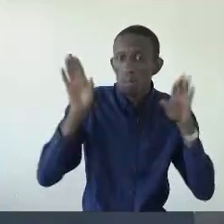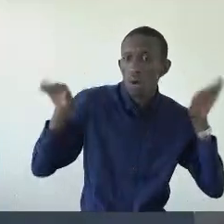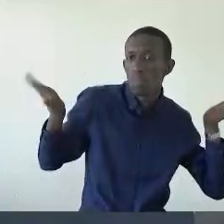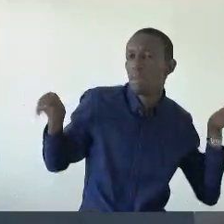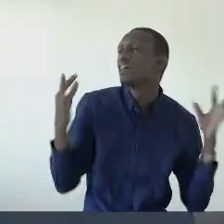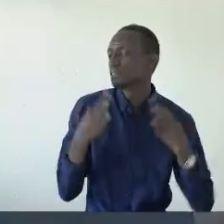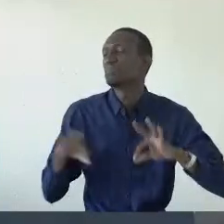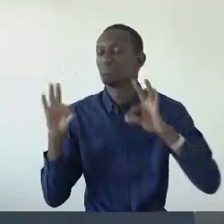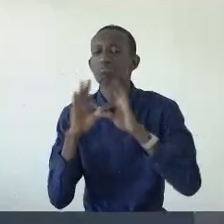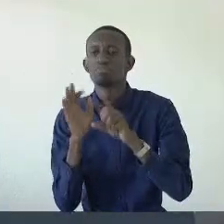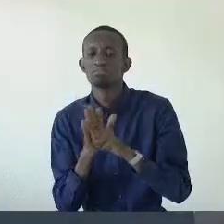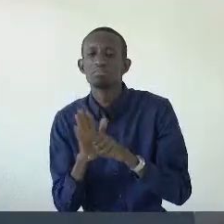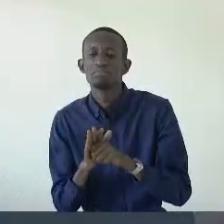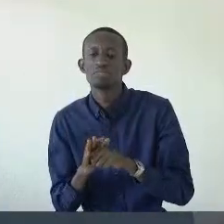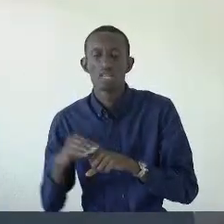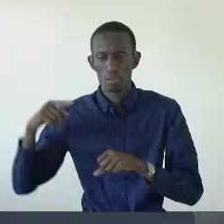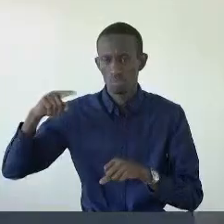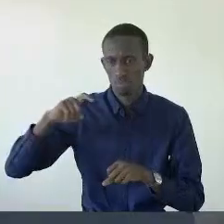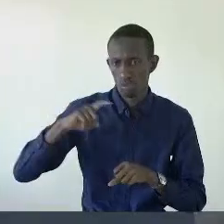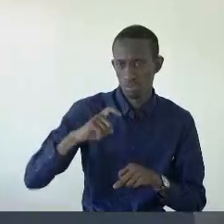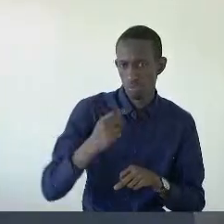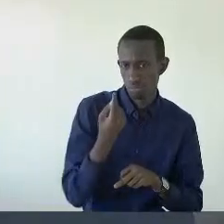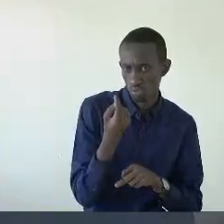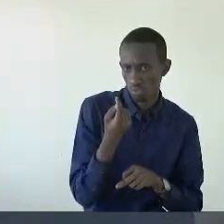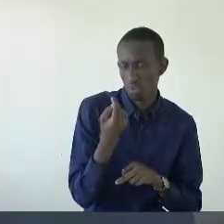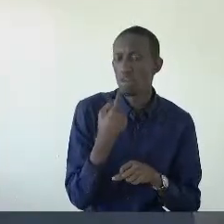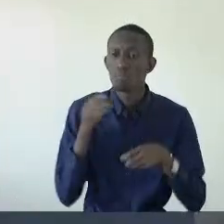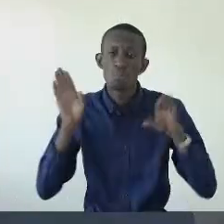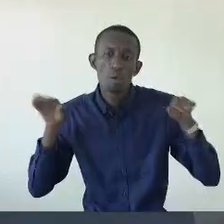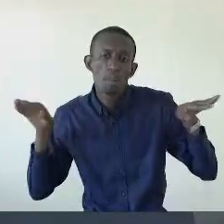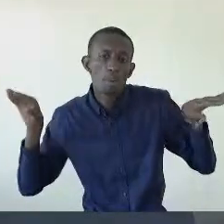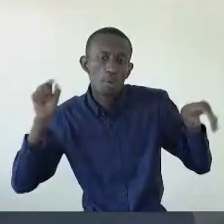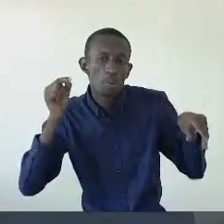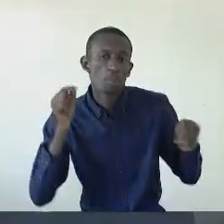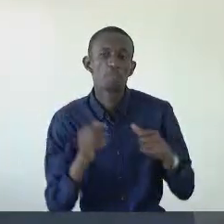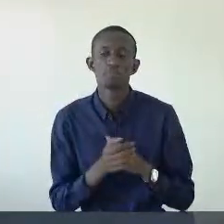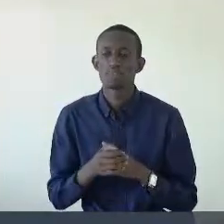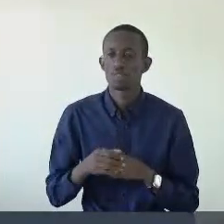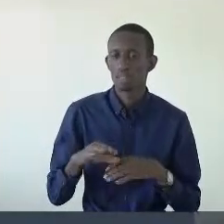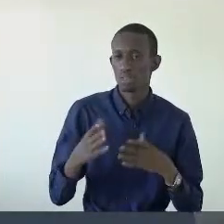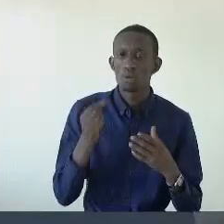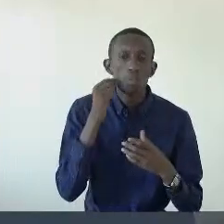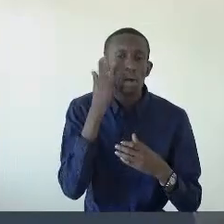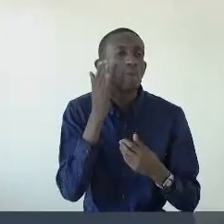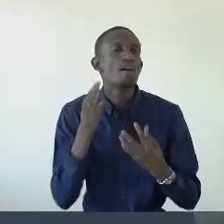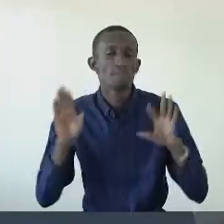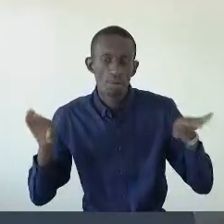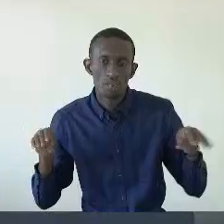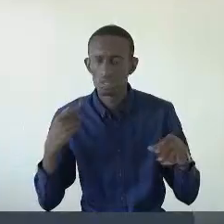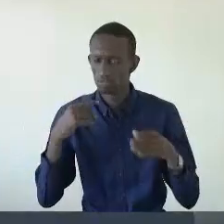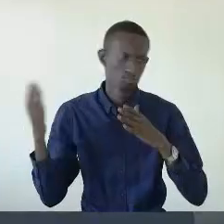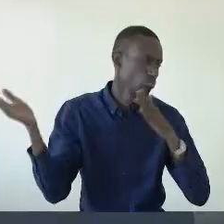have seen insects are very important. We have seen that wind is also important in the process